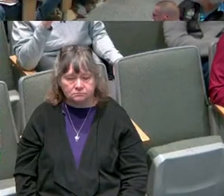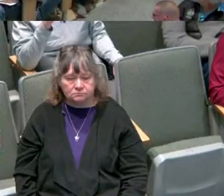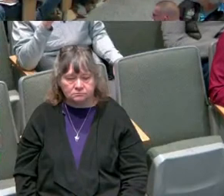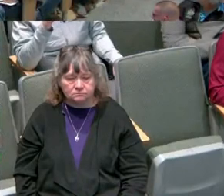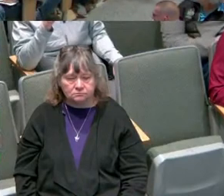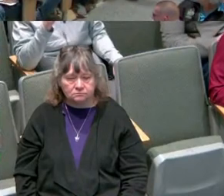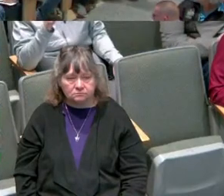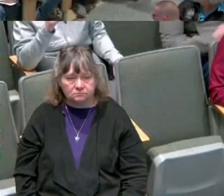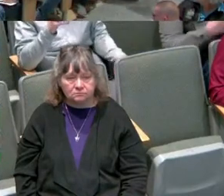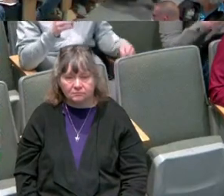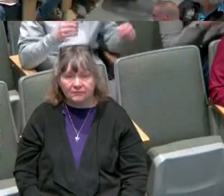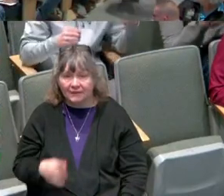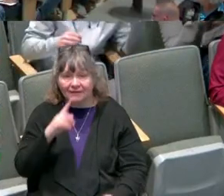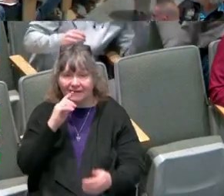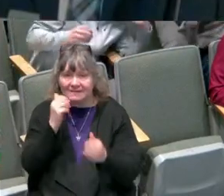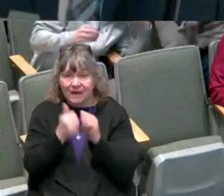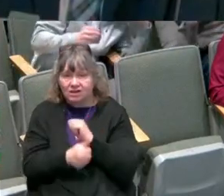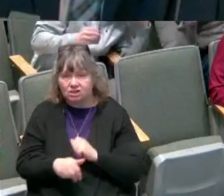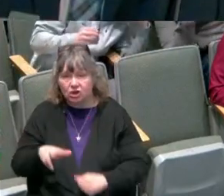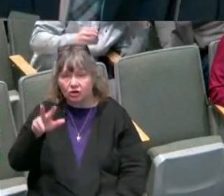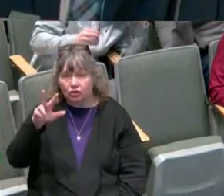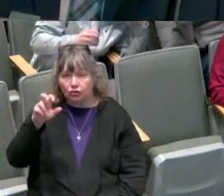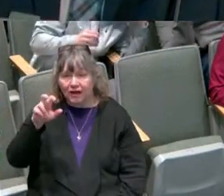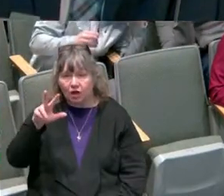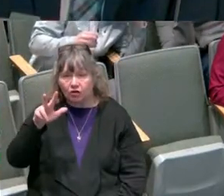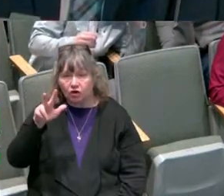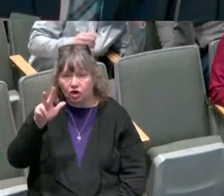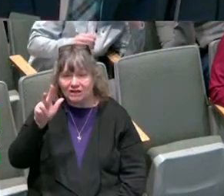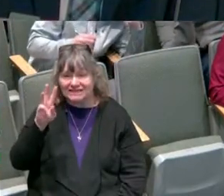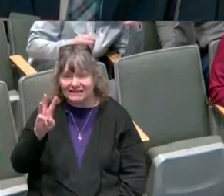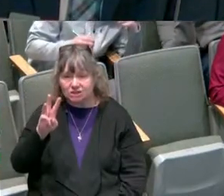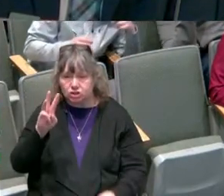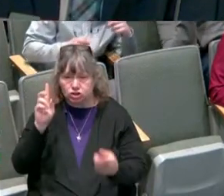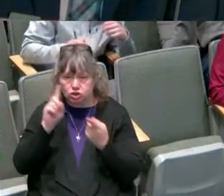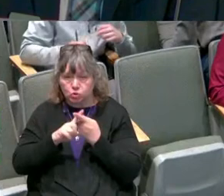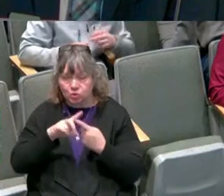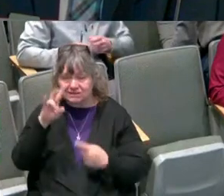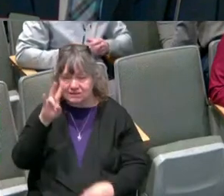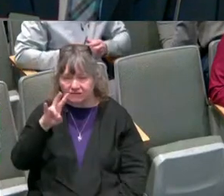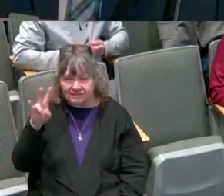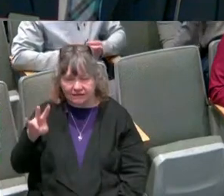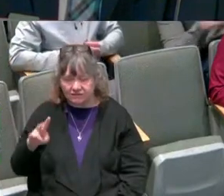so this passes 336 to 77.